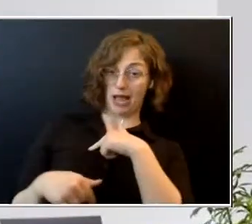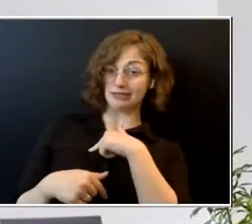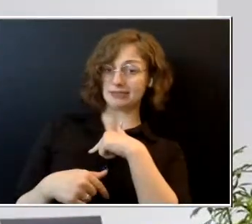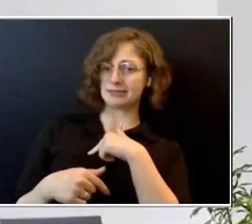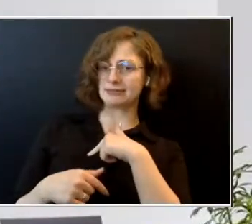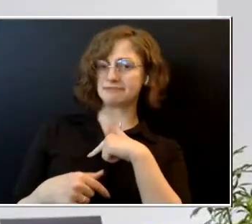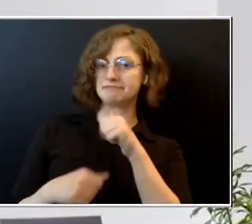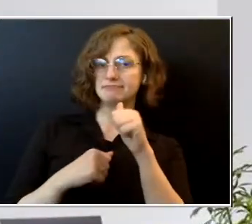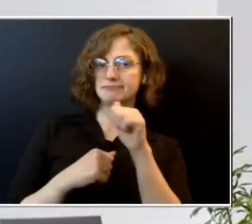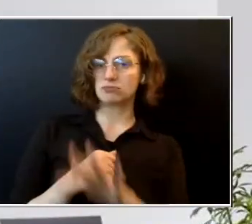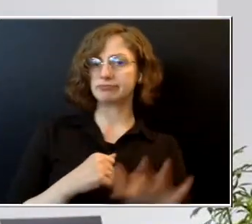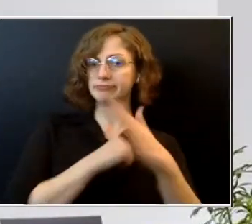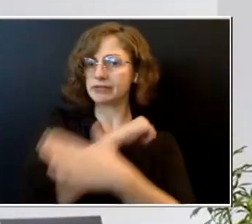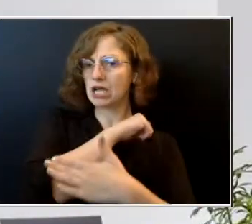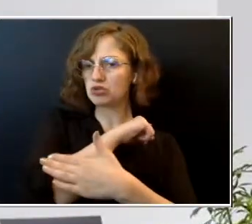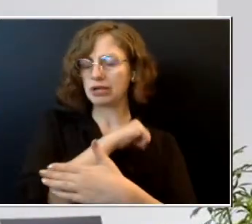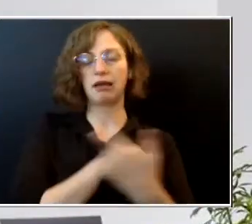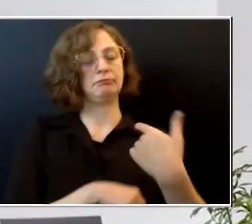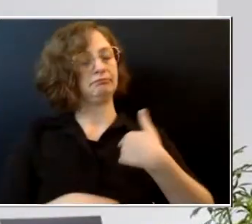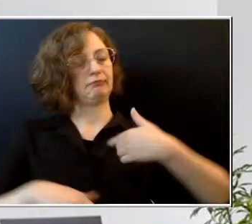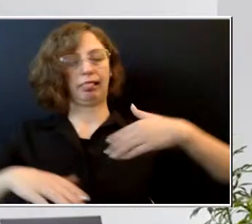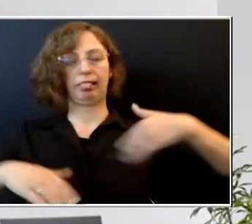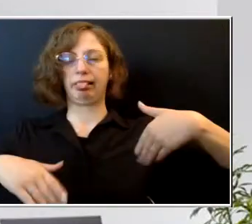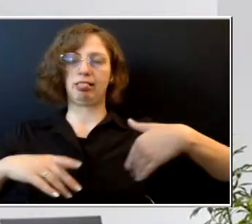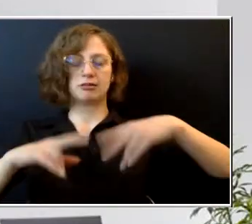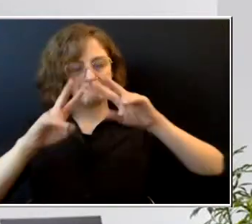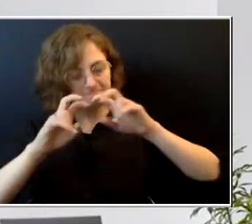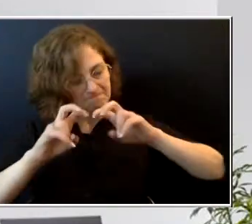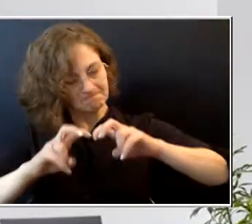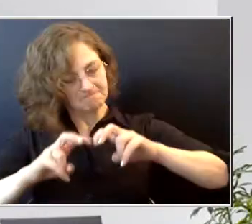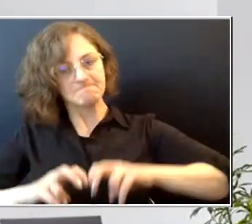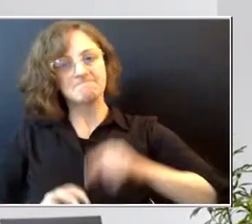deep dive analysis, Rob, but we are definitely